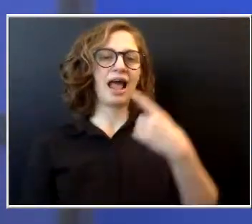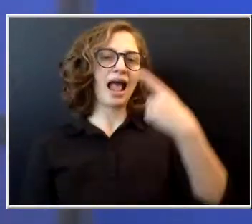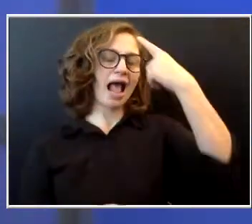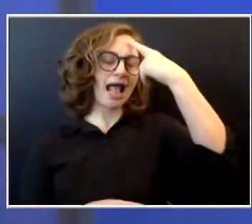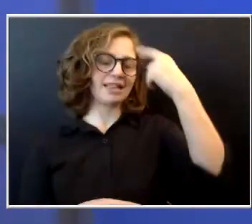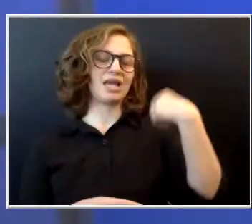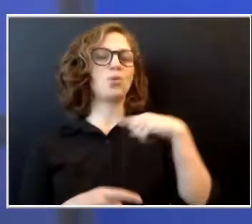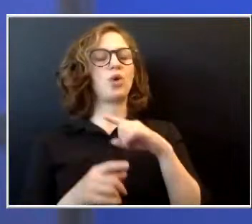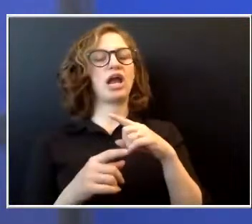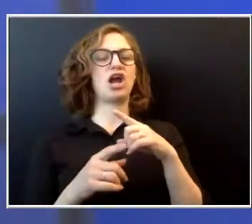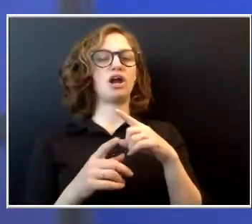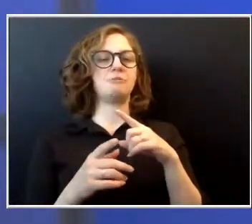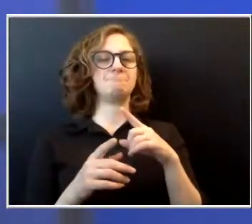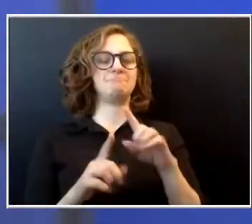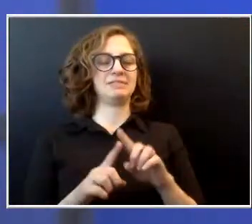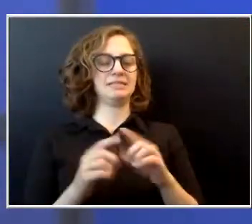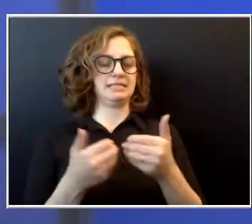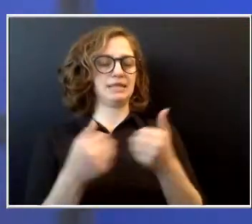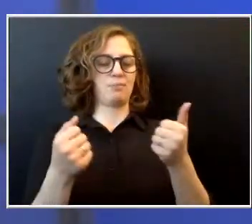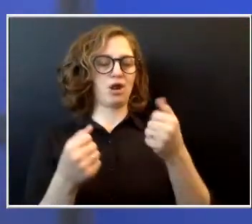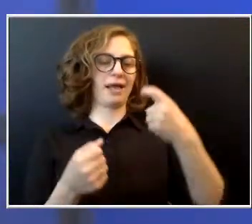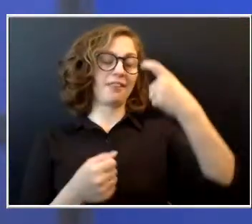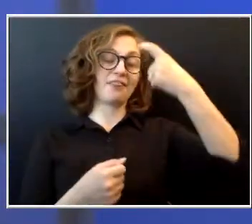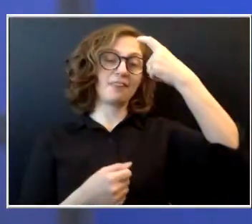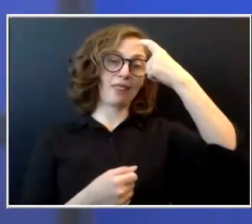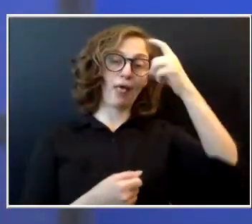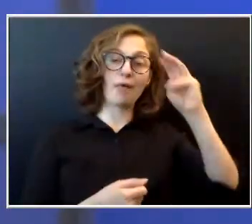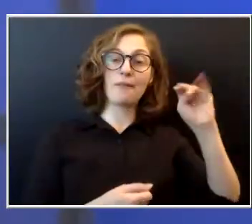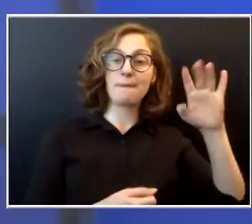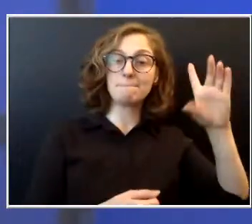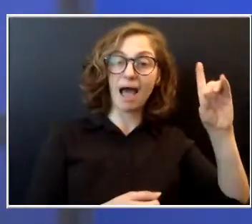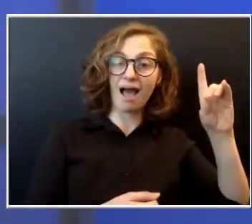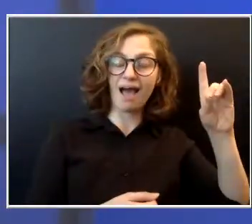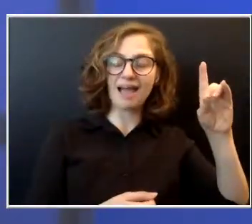so I think heart is kind of the bucket in which that falls.